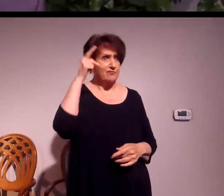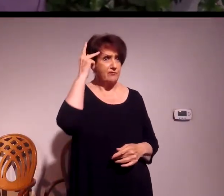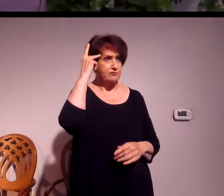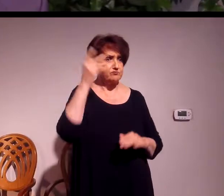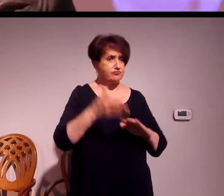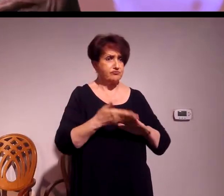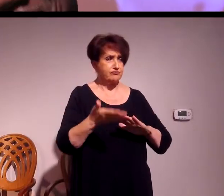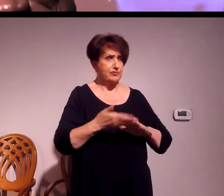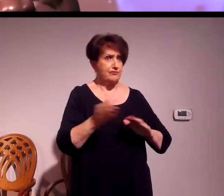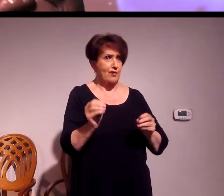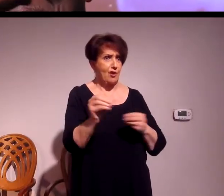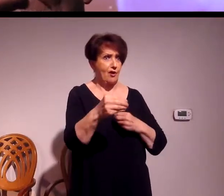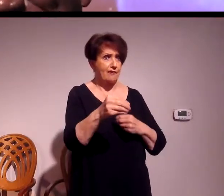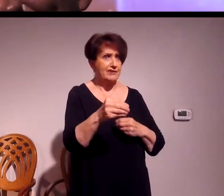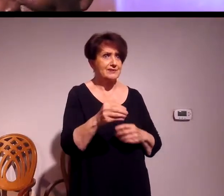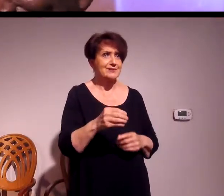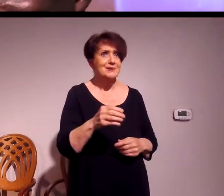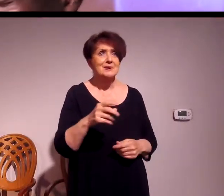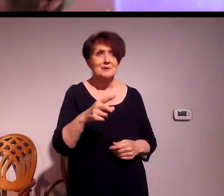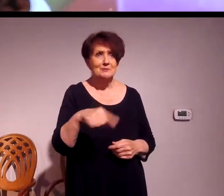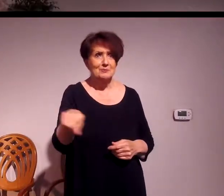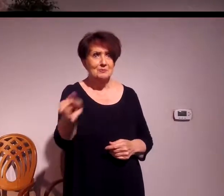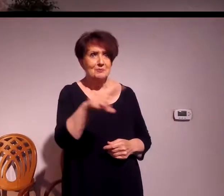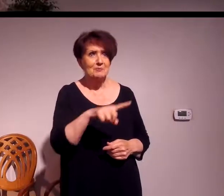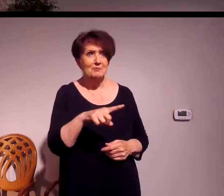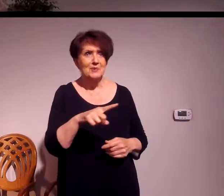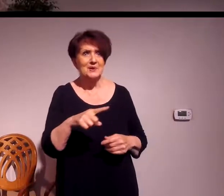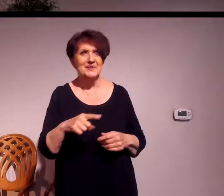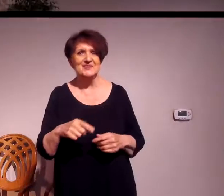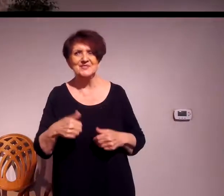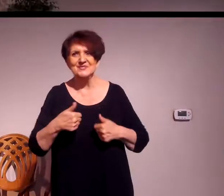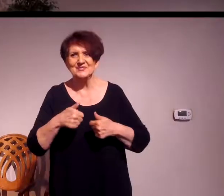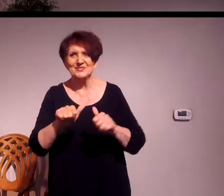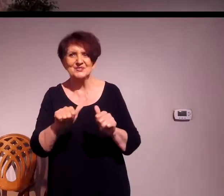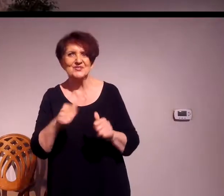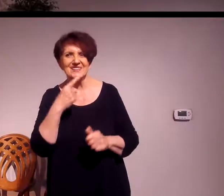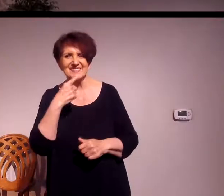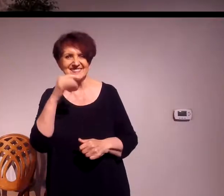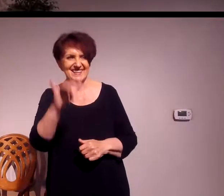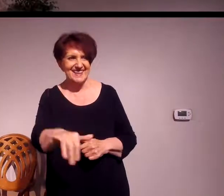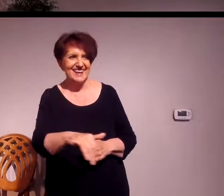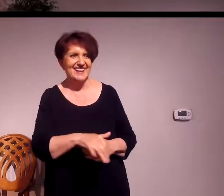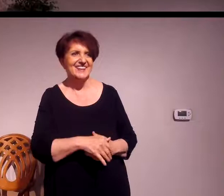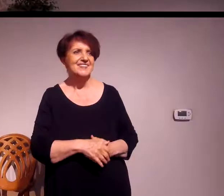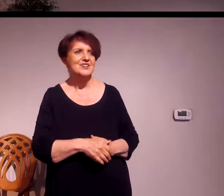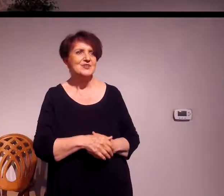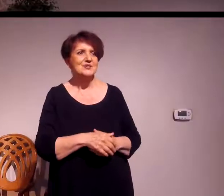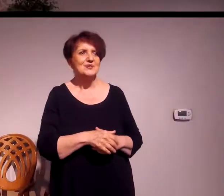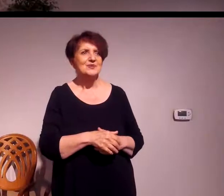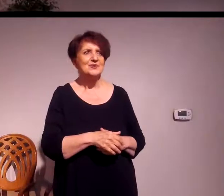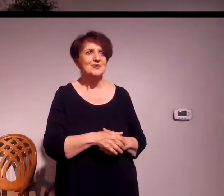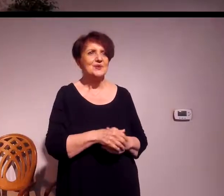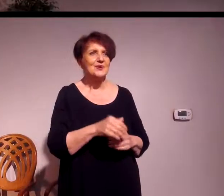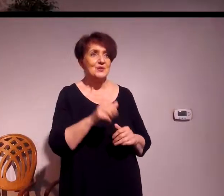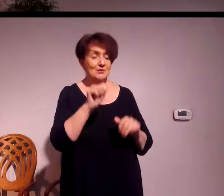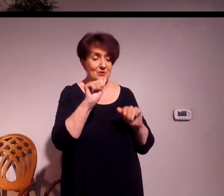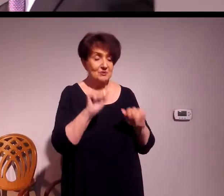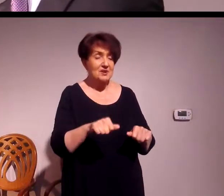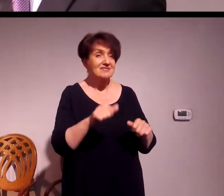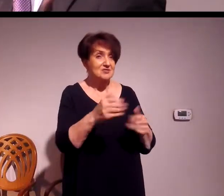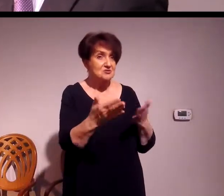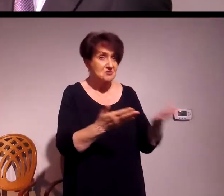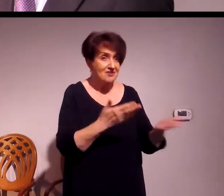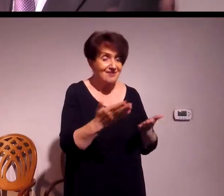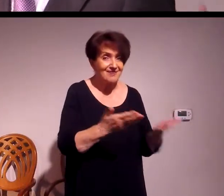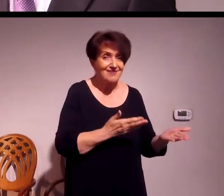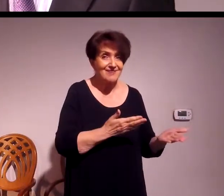away with that stuff. But don't you guys try to say that stuff, okay? You gotta watch. But you can serve and